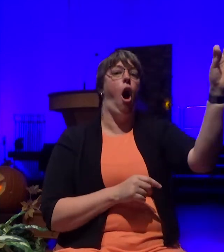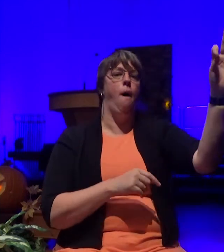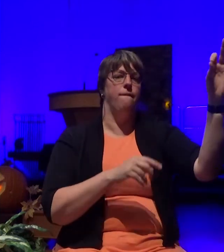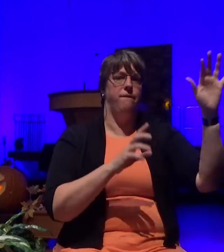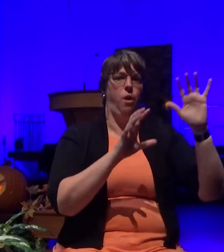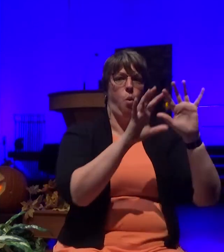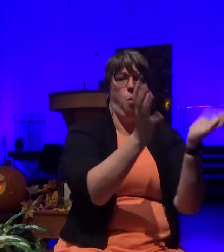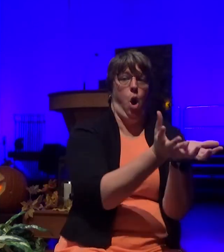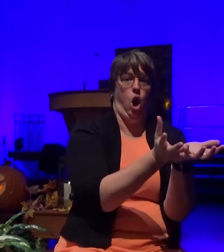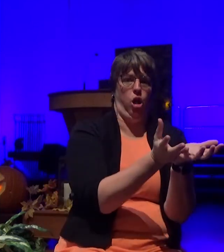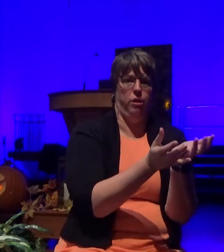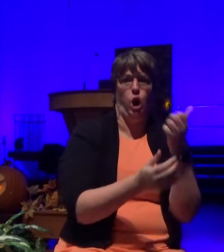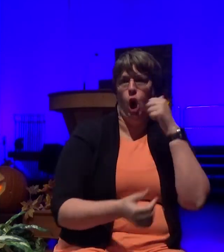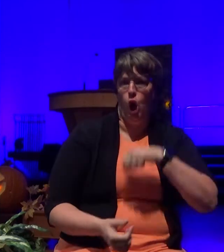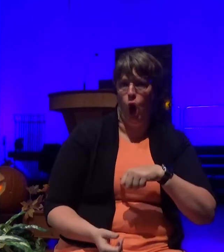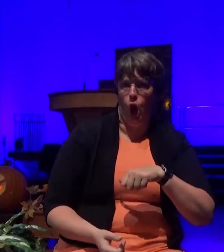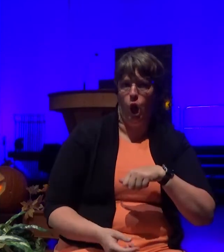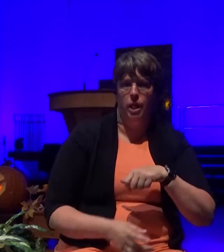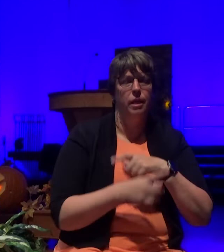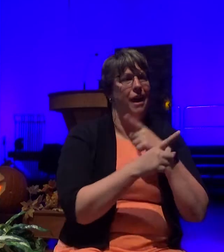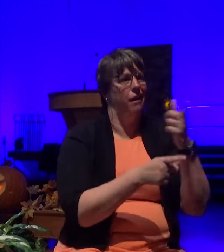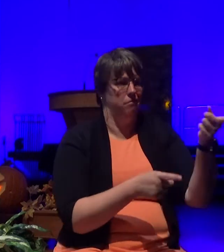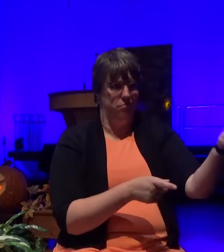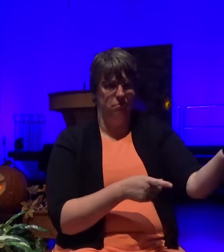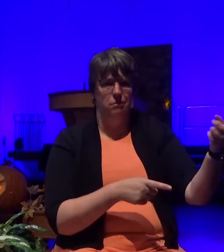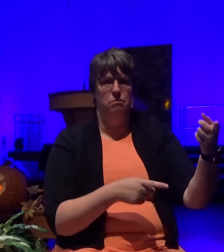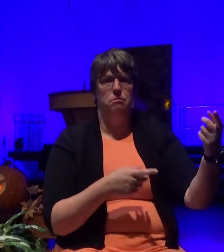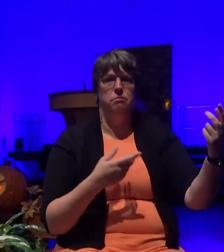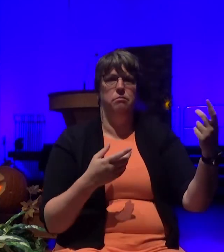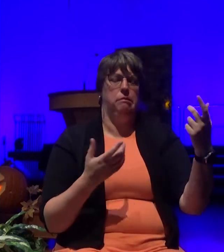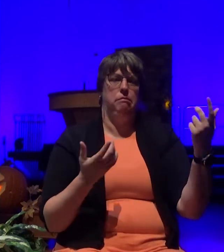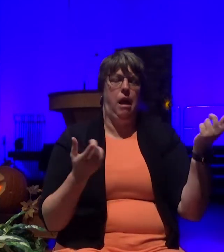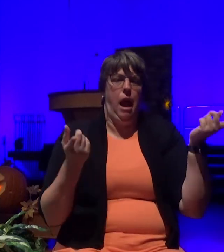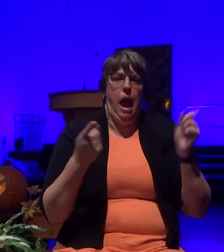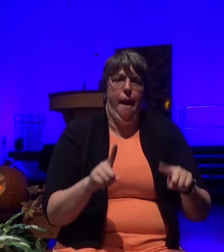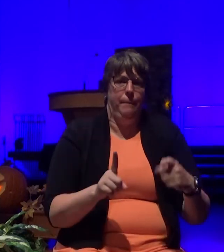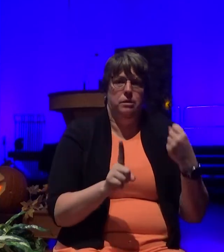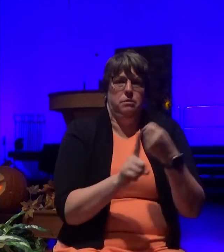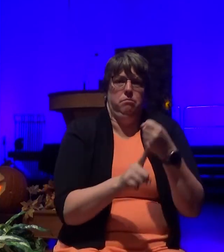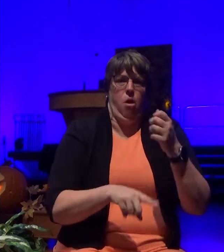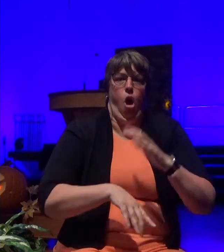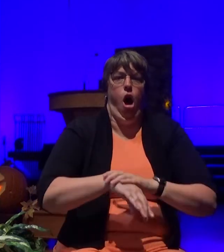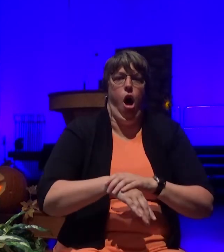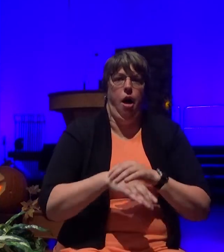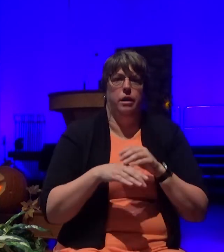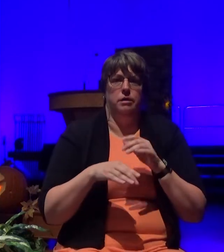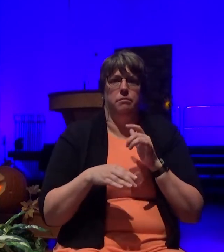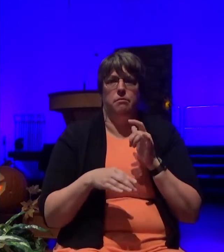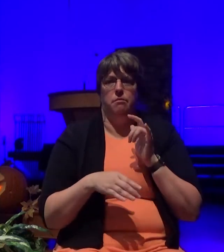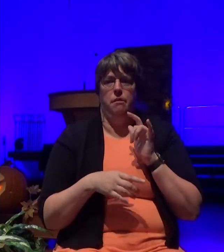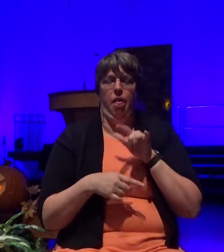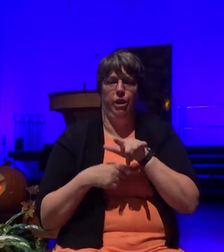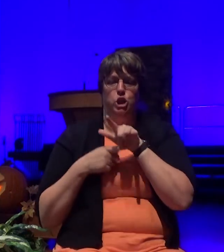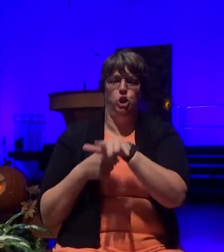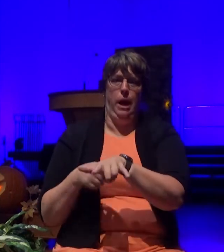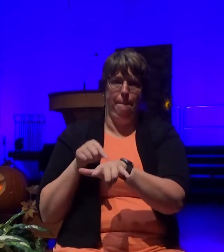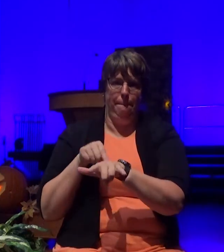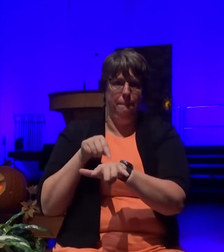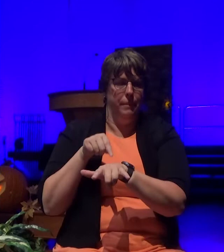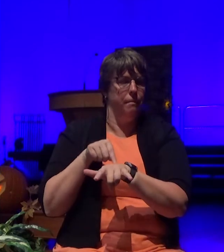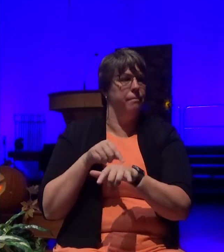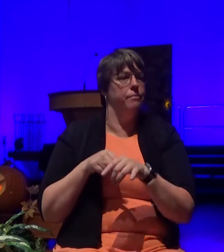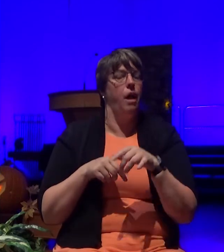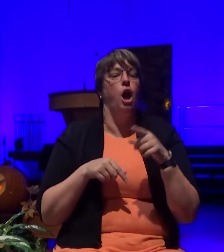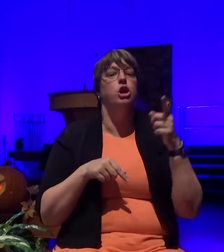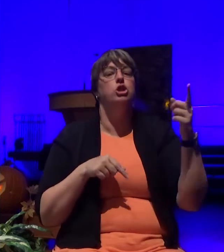as evolved as theirs ends up on their ship. And the first officer is trying to educate her because she wants to stay